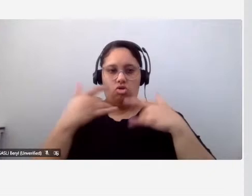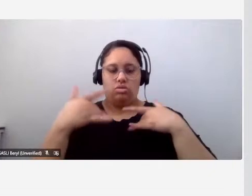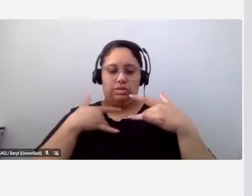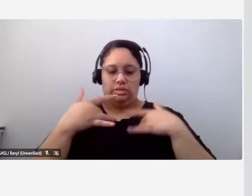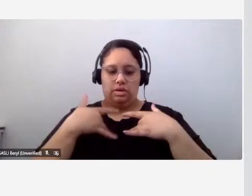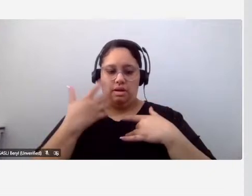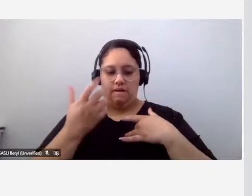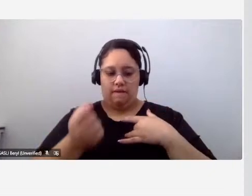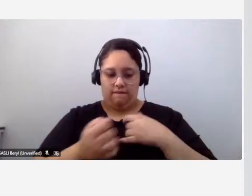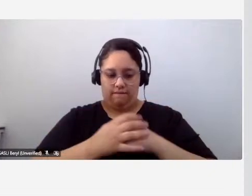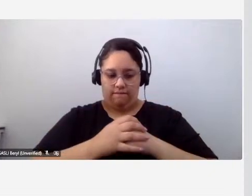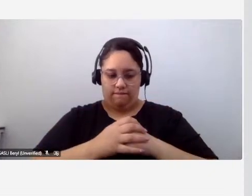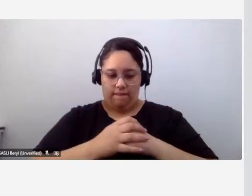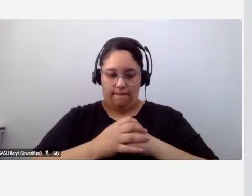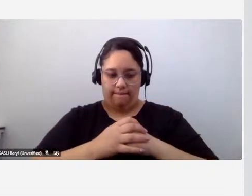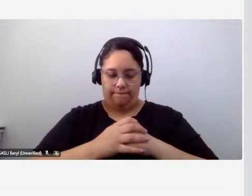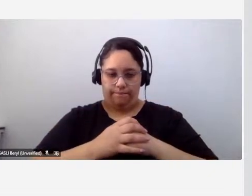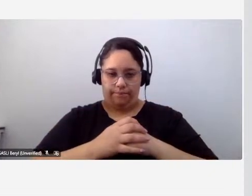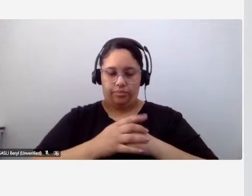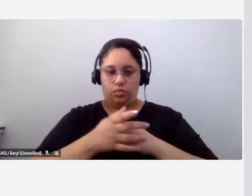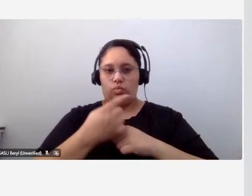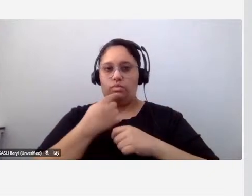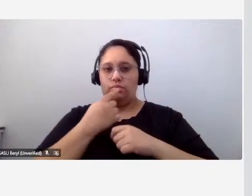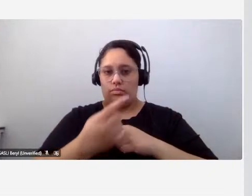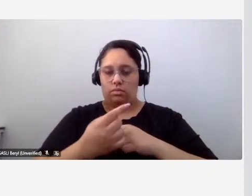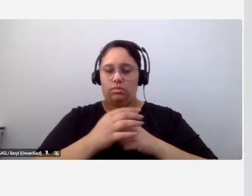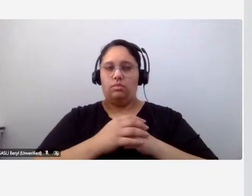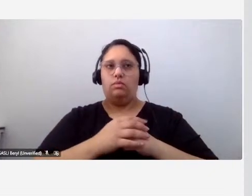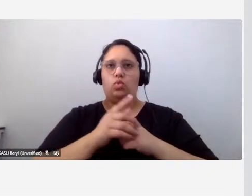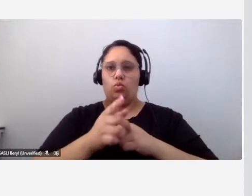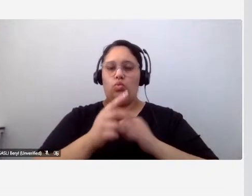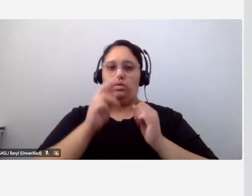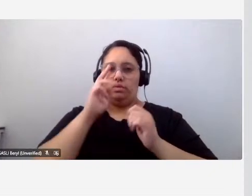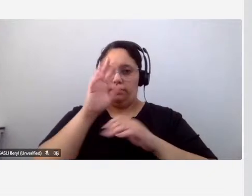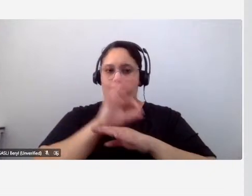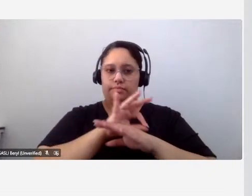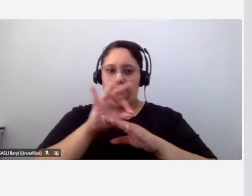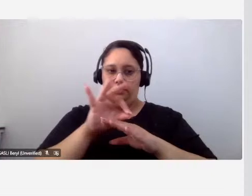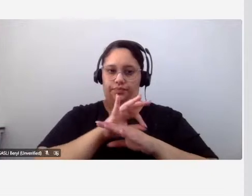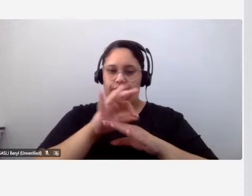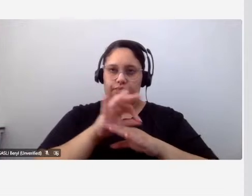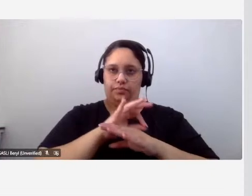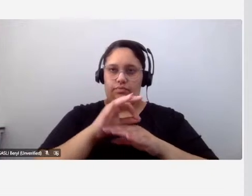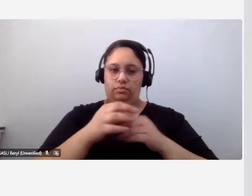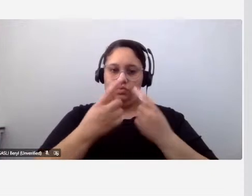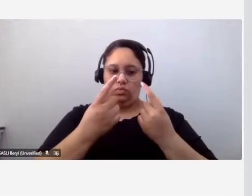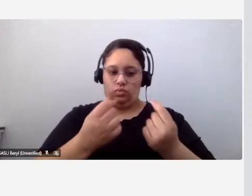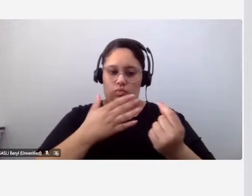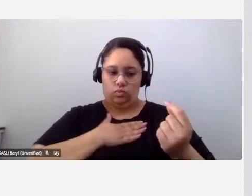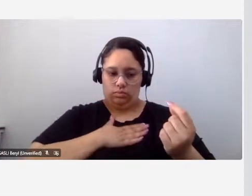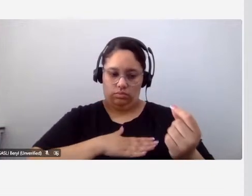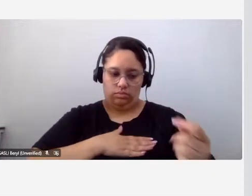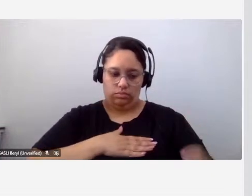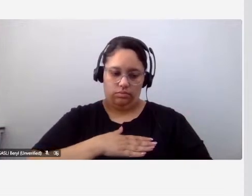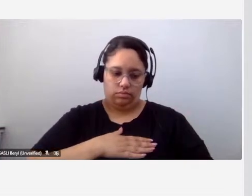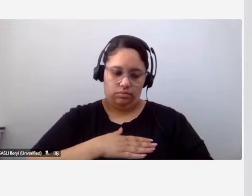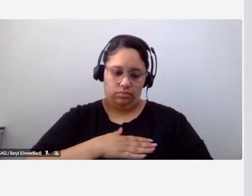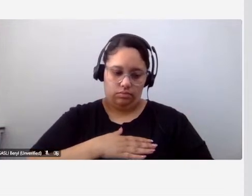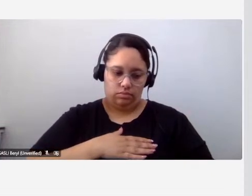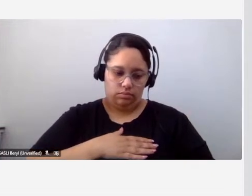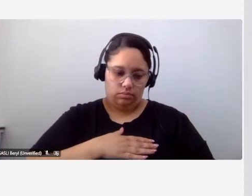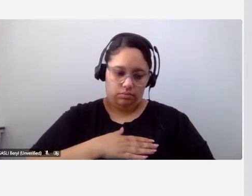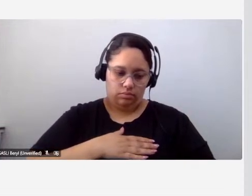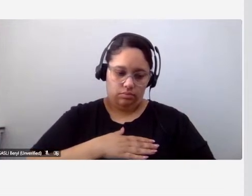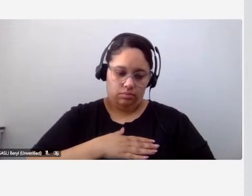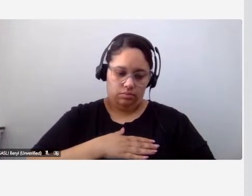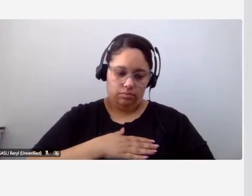You are saying you are deliberate. In other words, you are intentional. Those were your words. Now, I